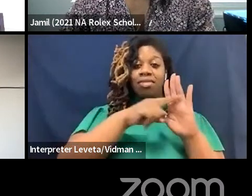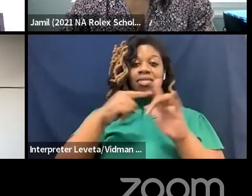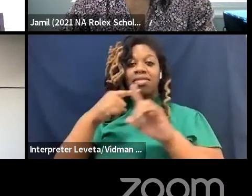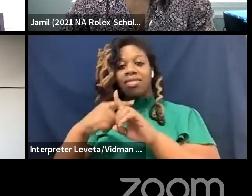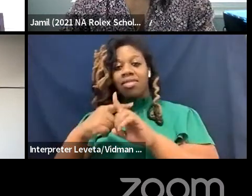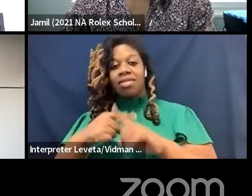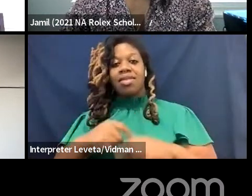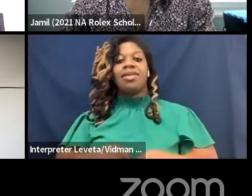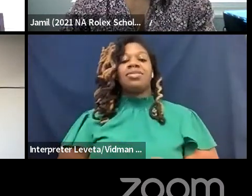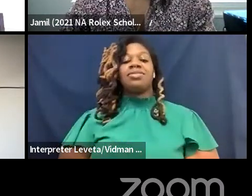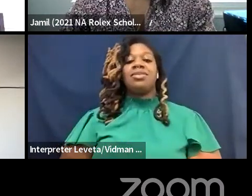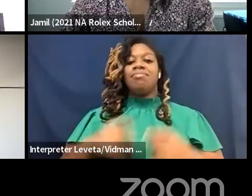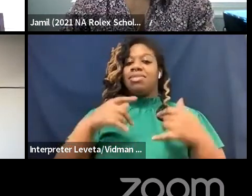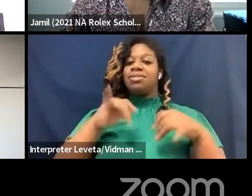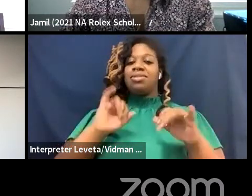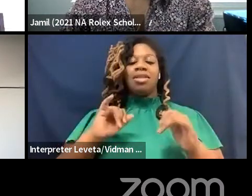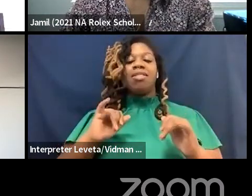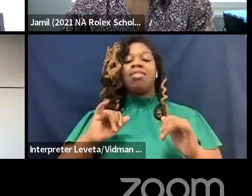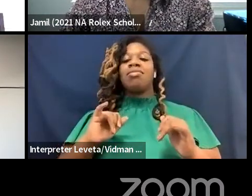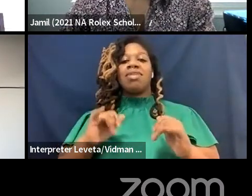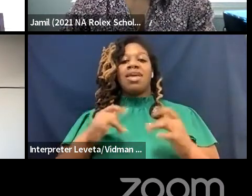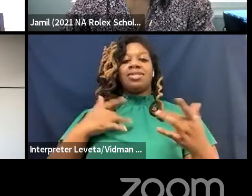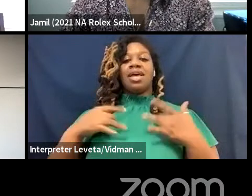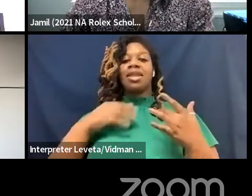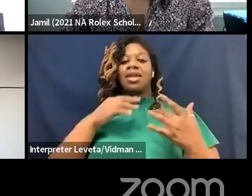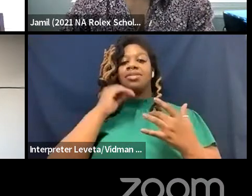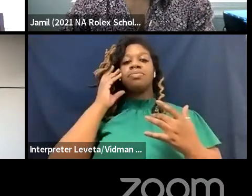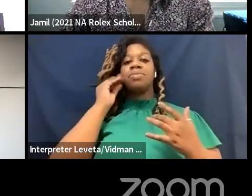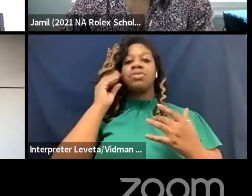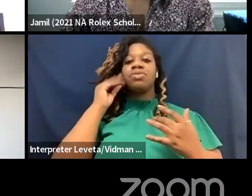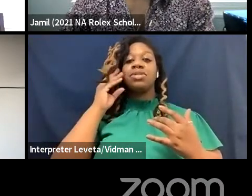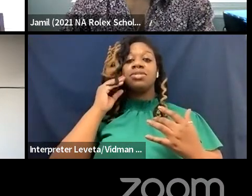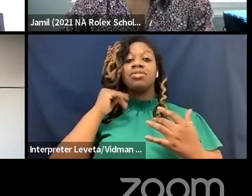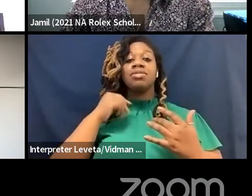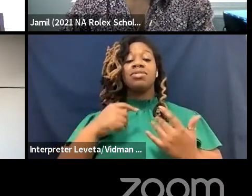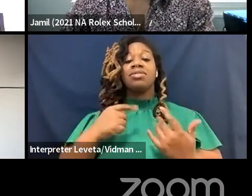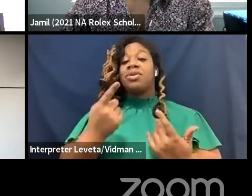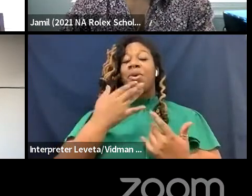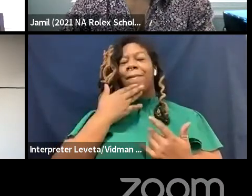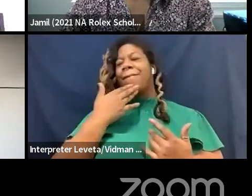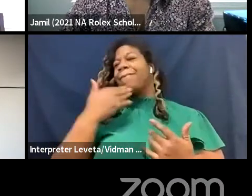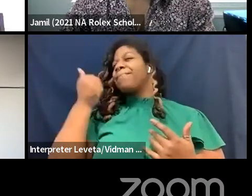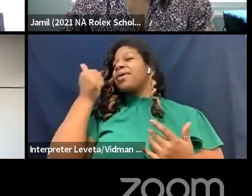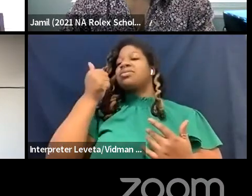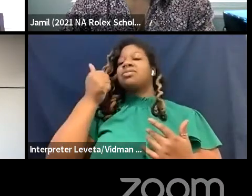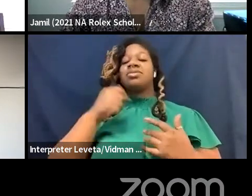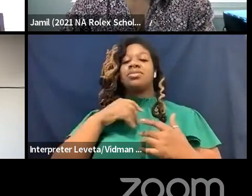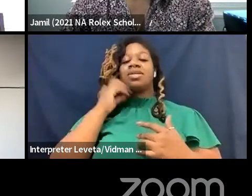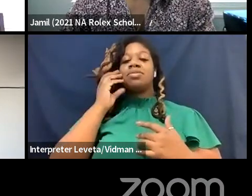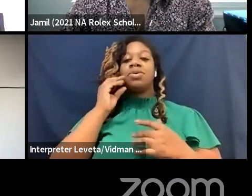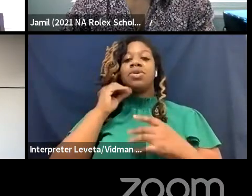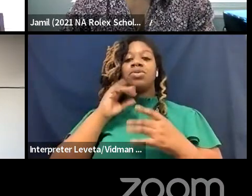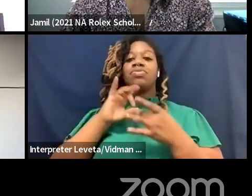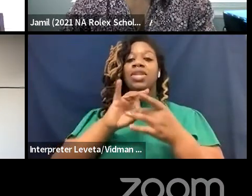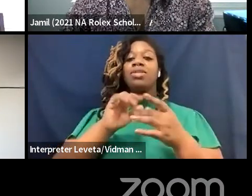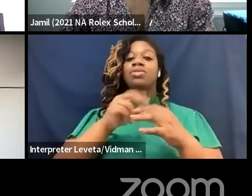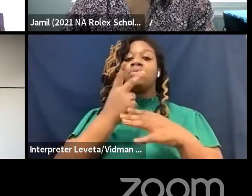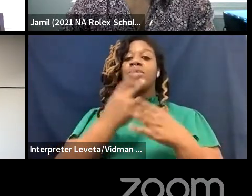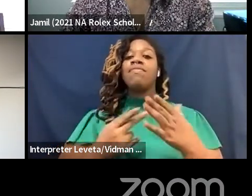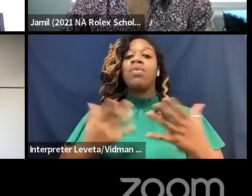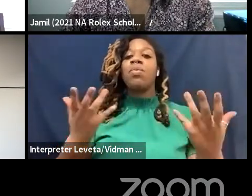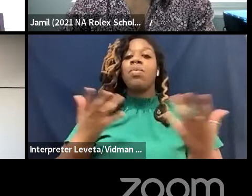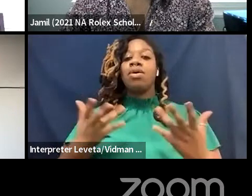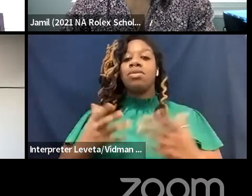exciting experience. What would you say some of your best experiences are diving? Either just like the